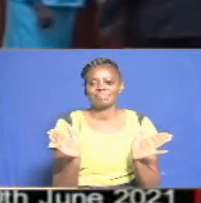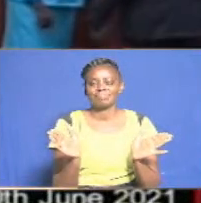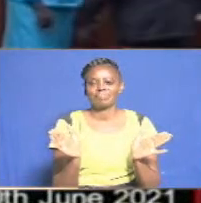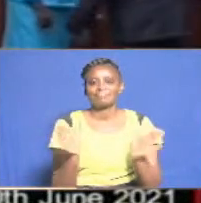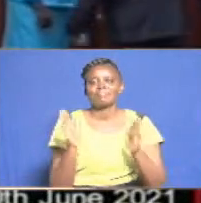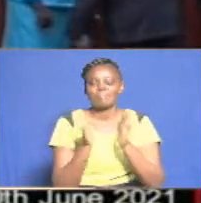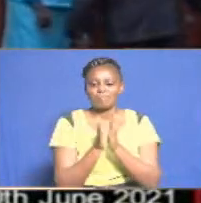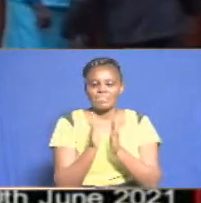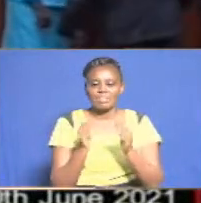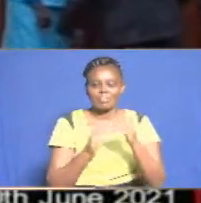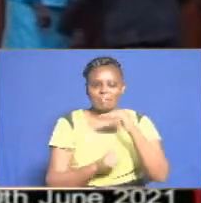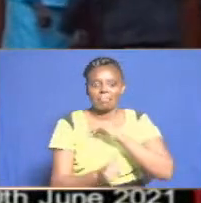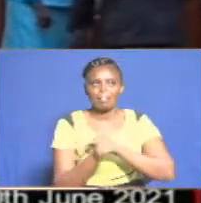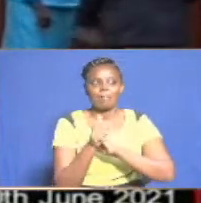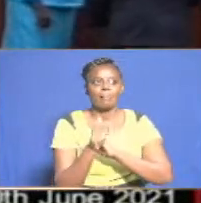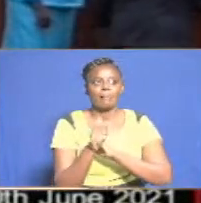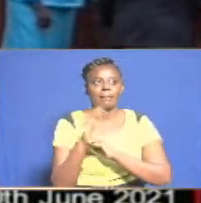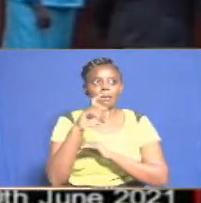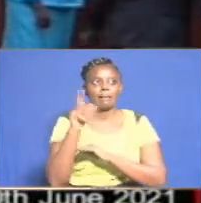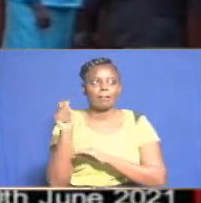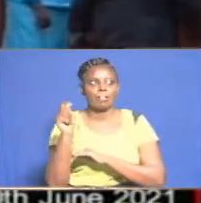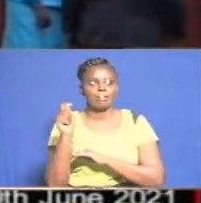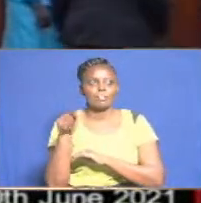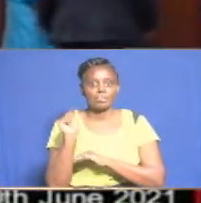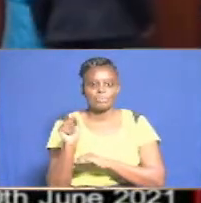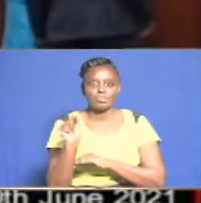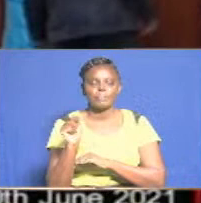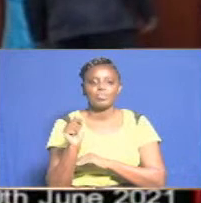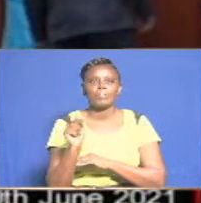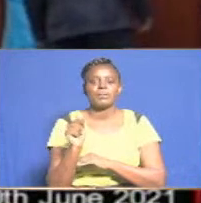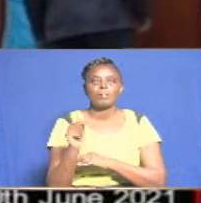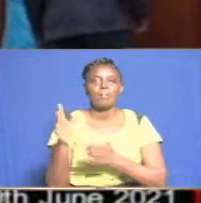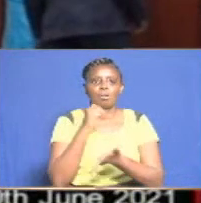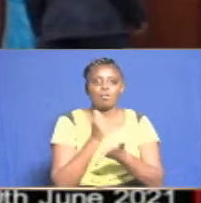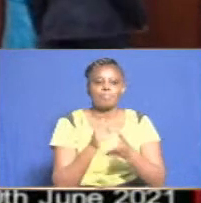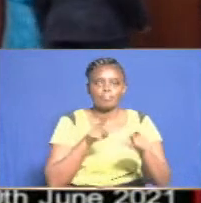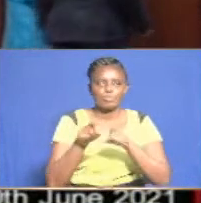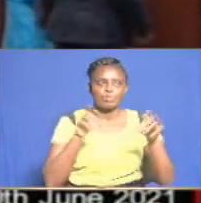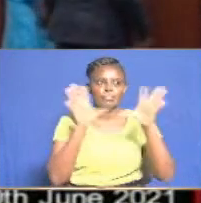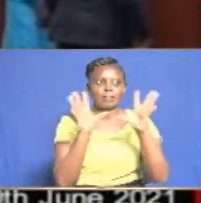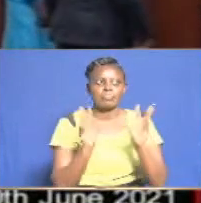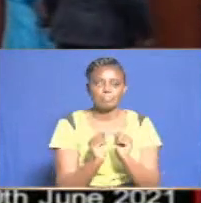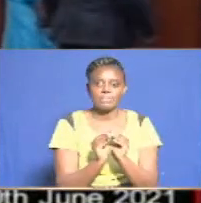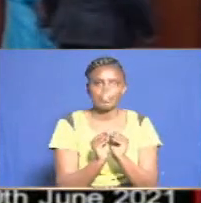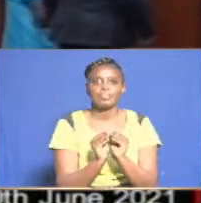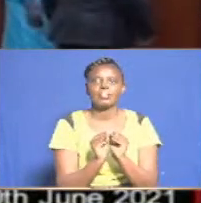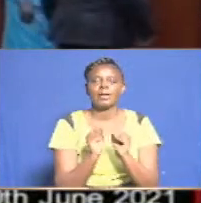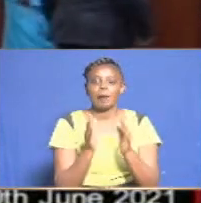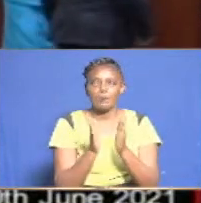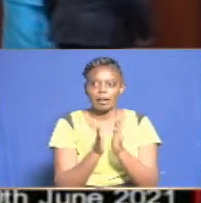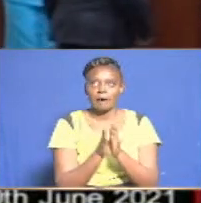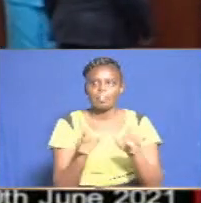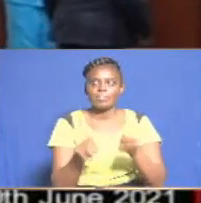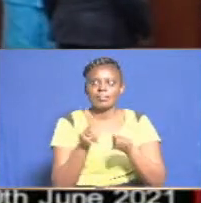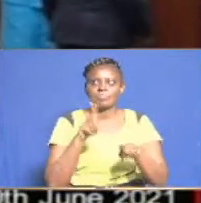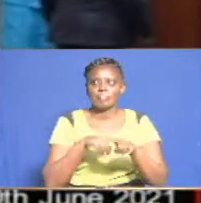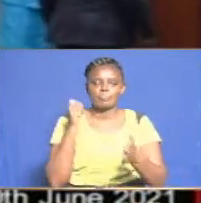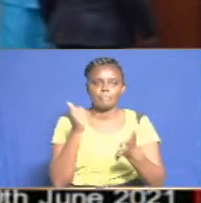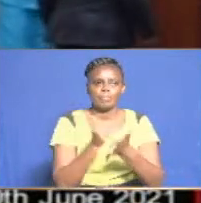And it is anchored on the premise that the Act currently refers to the defunct Office of the Controller of Budget and the